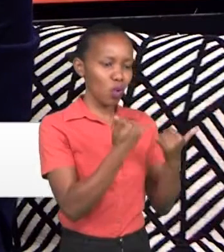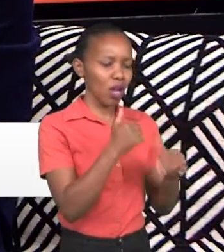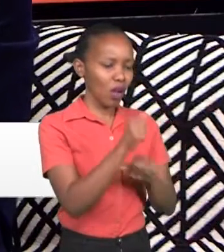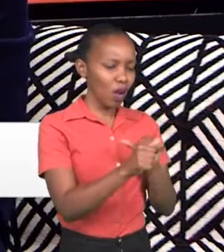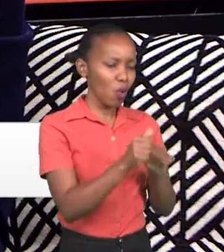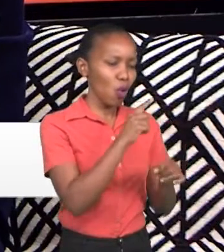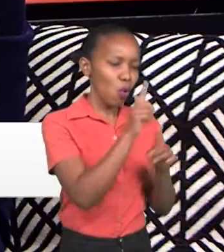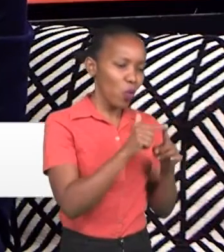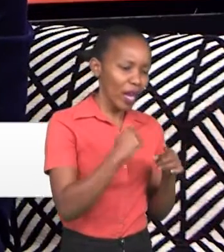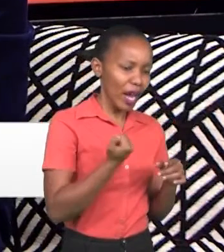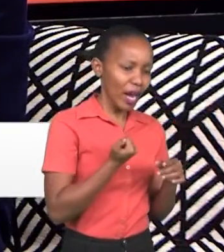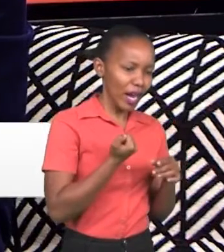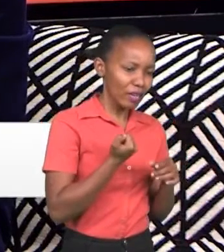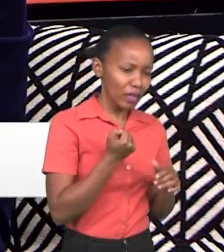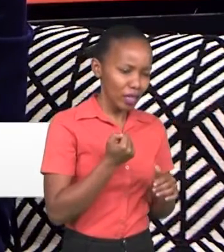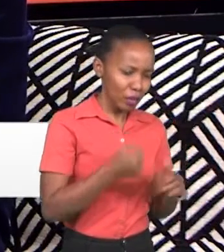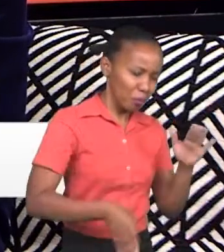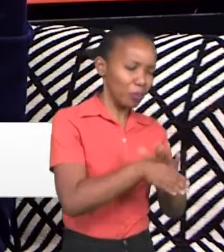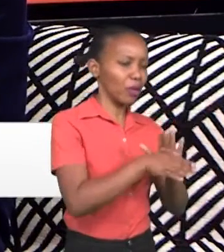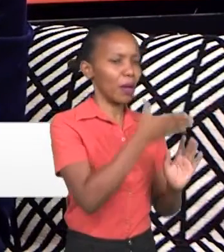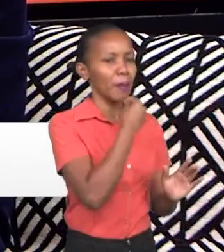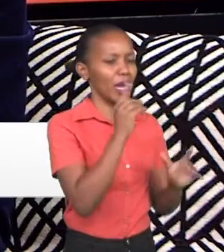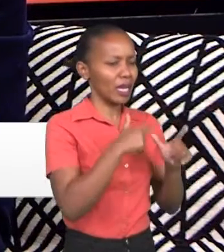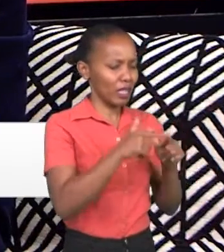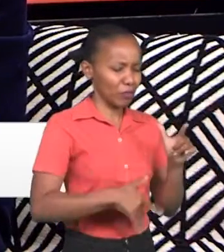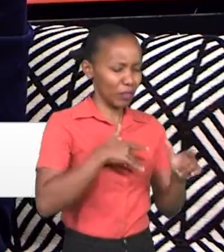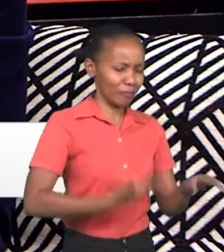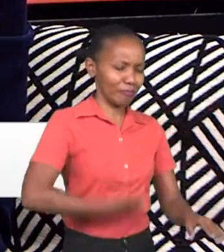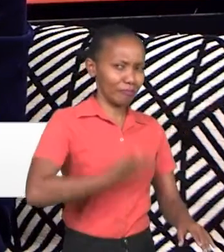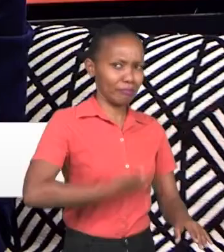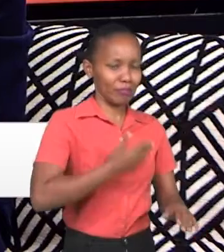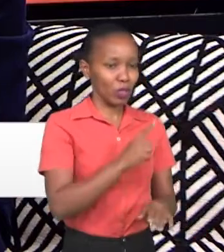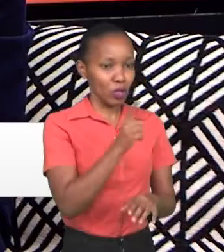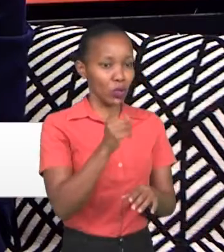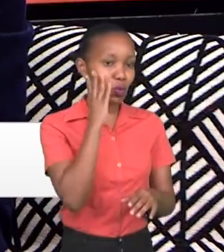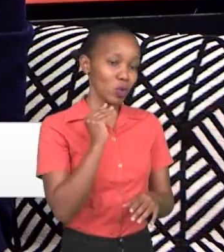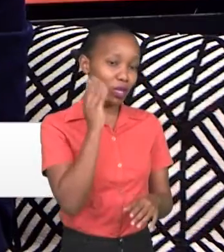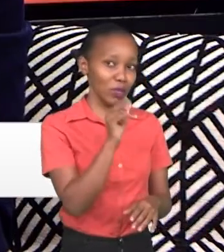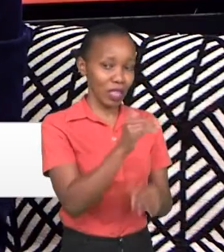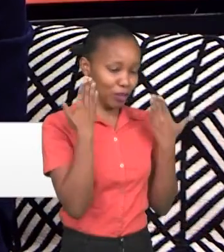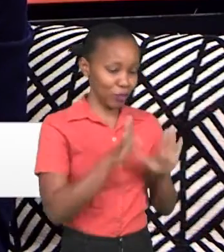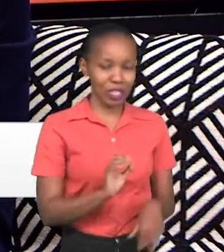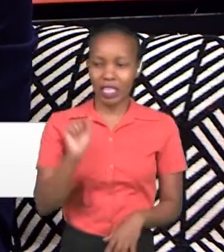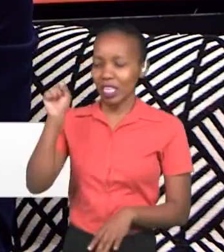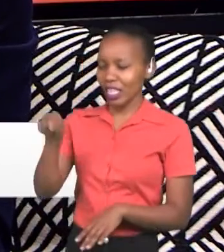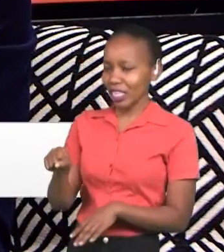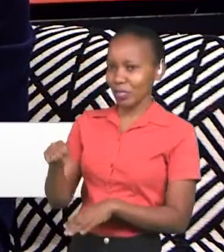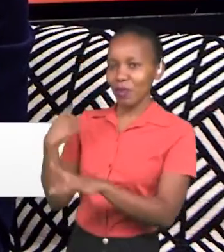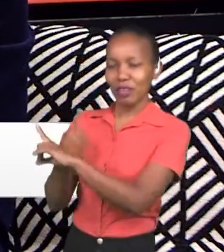Dema na kukata, unashika moto. Dibusha ushai. Yes, I've been rejected by zero women.